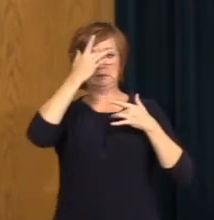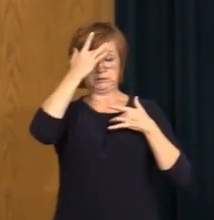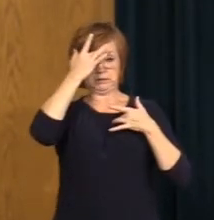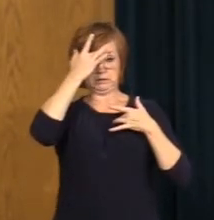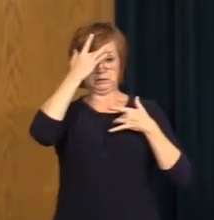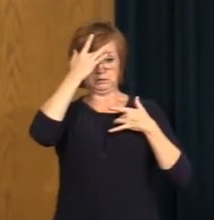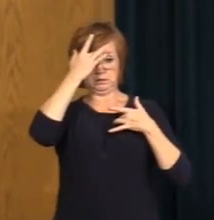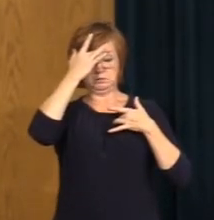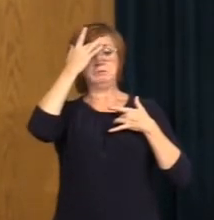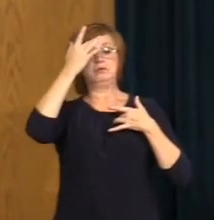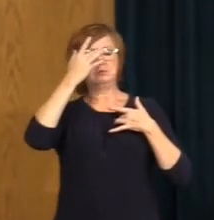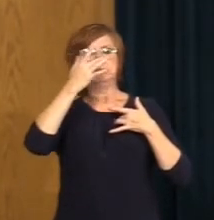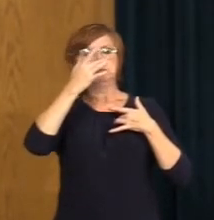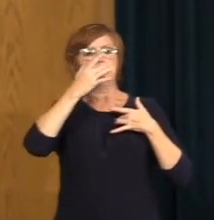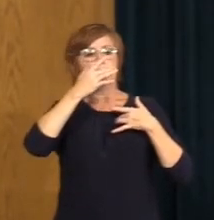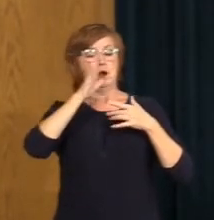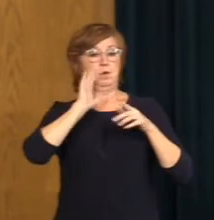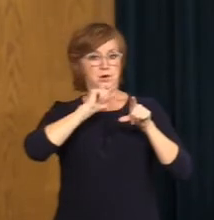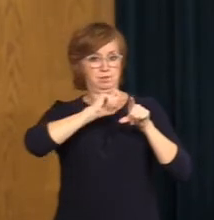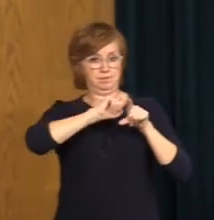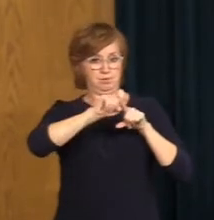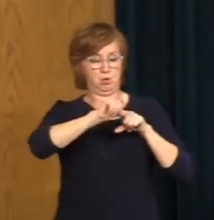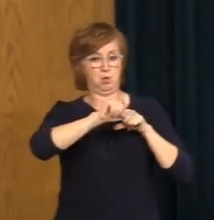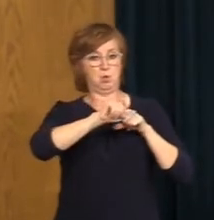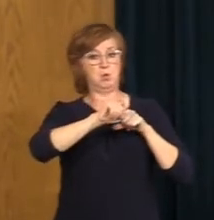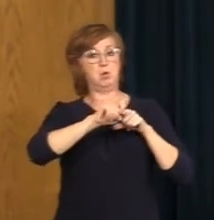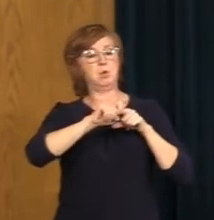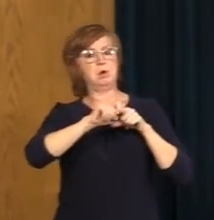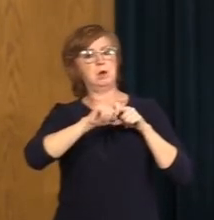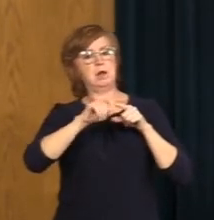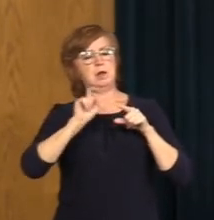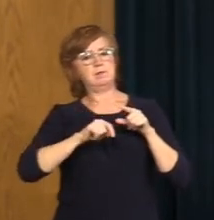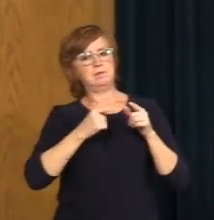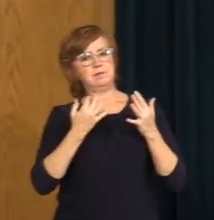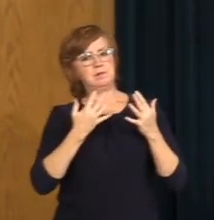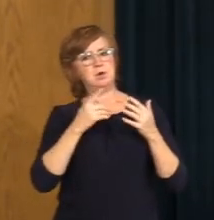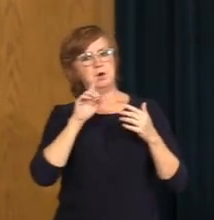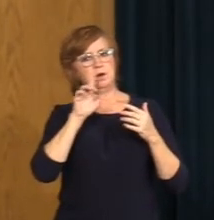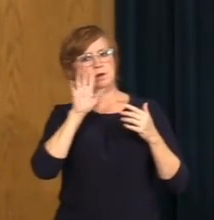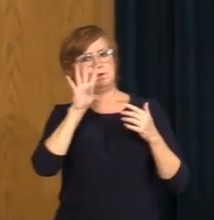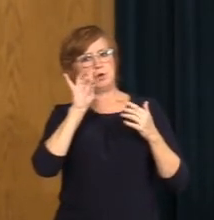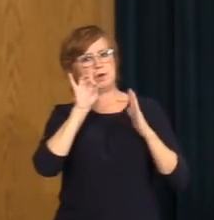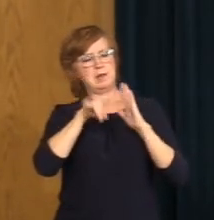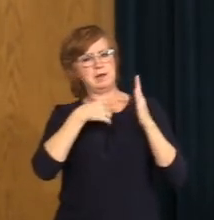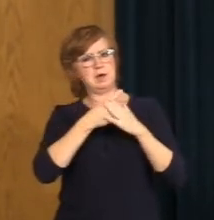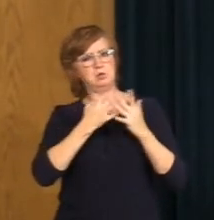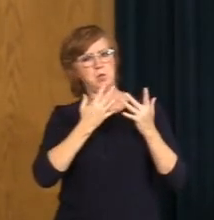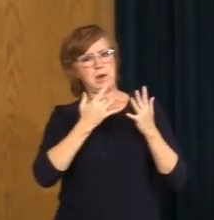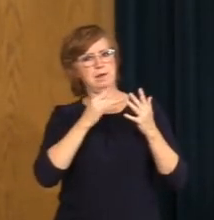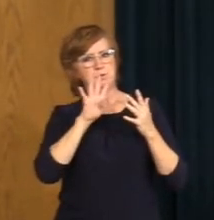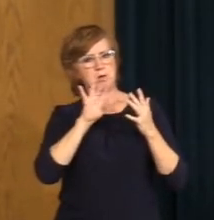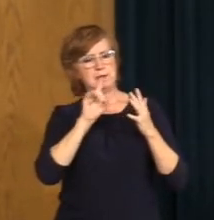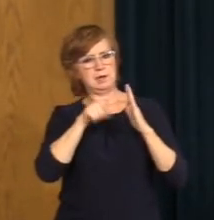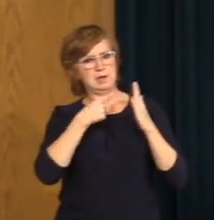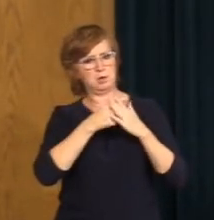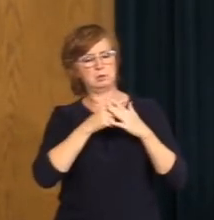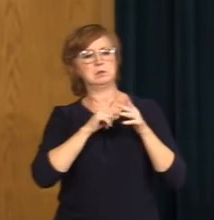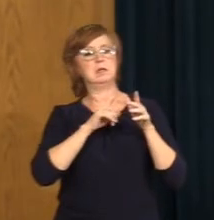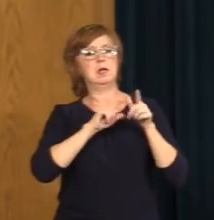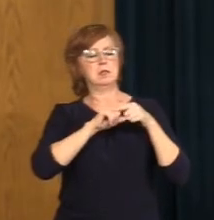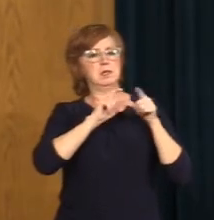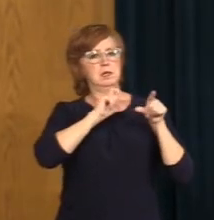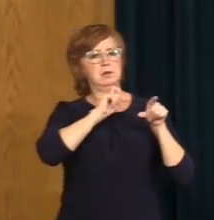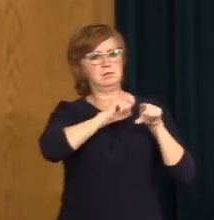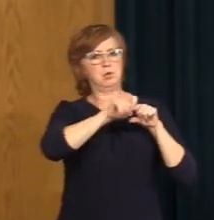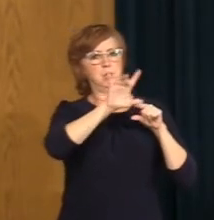call 811. Even to go to a drive-through, people are symptomatic or has to wait 48 hours. Why is it 48 hours now? What has changed that you